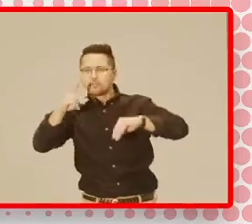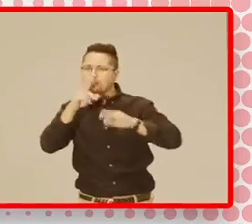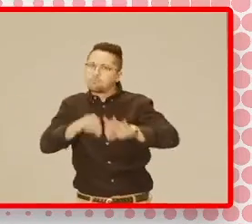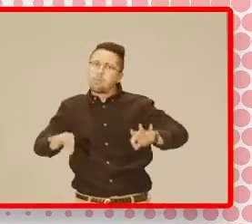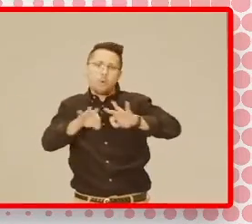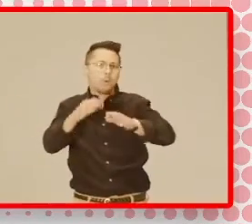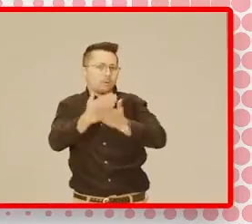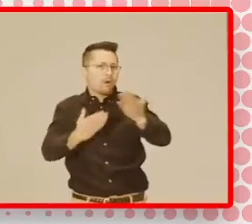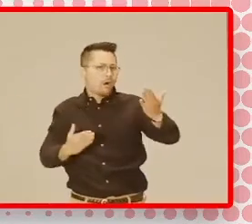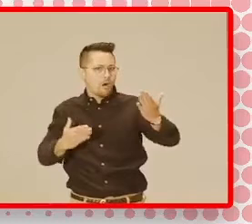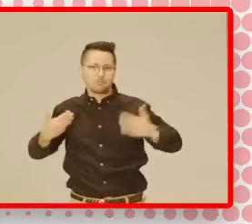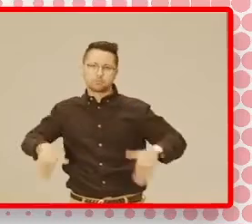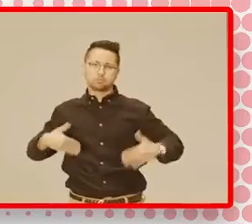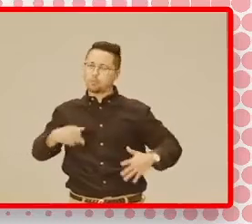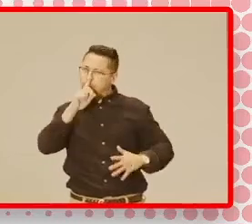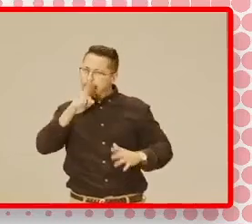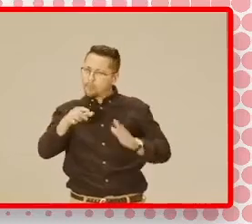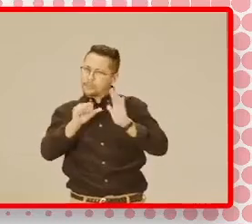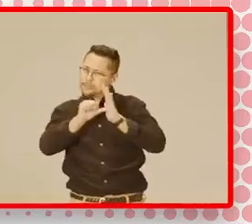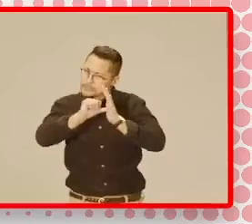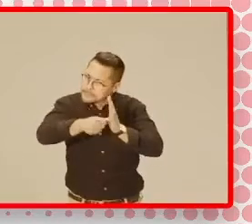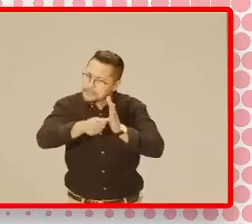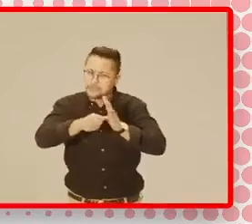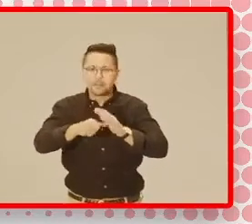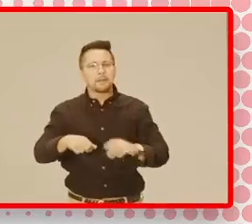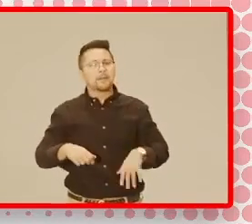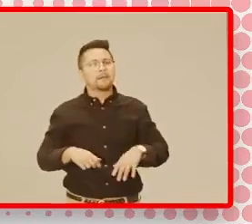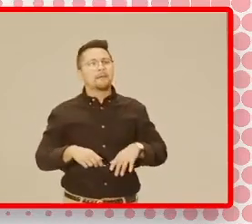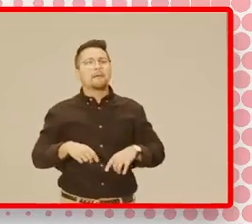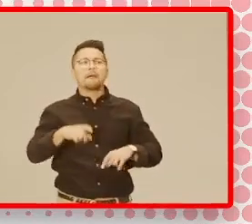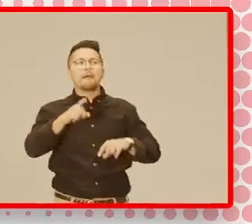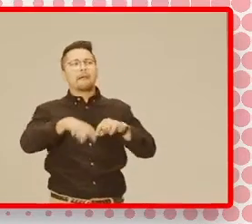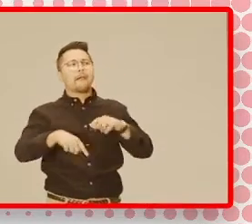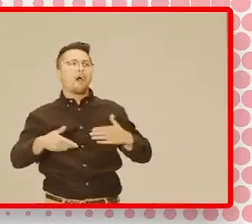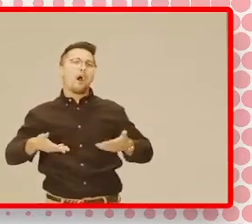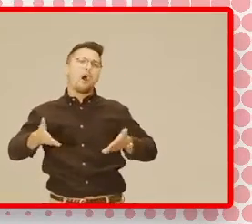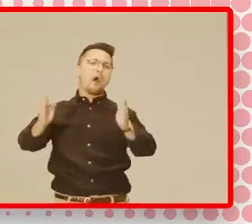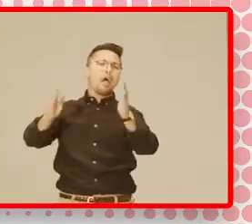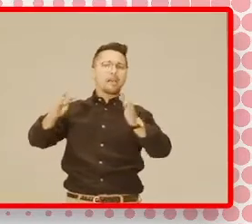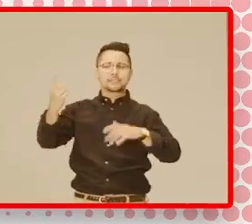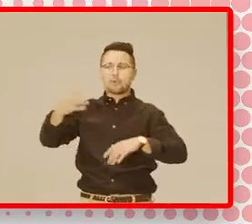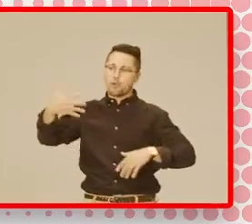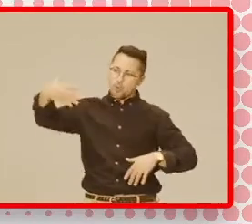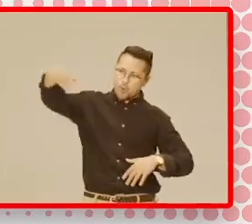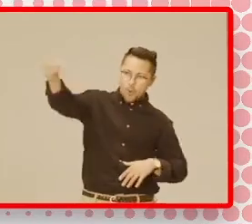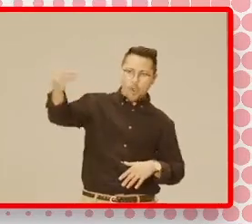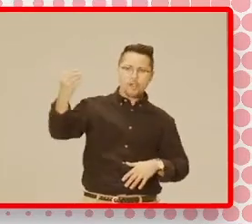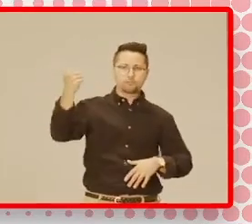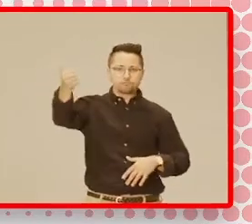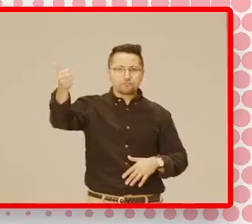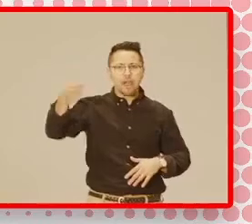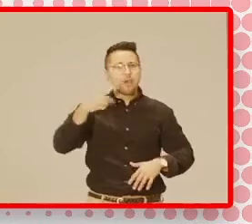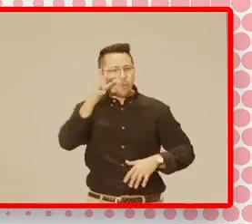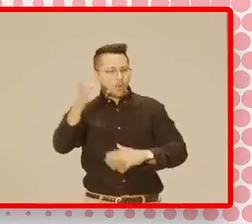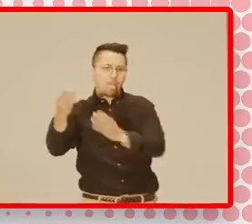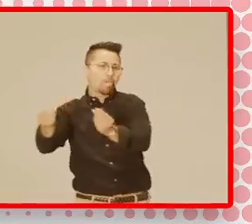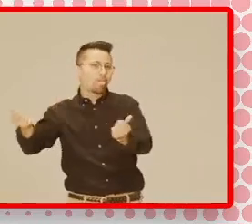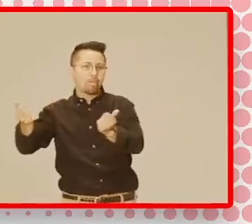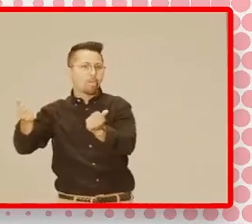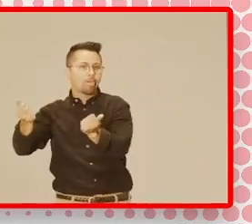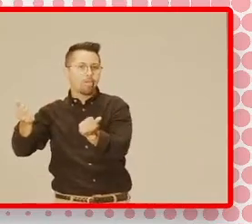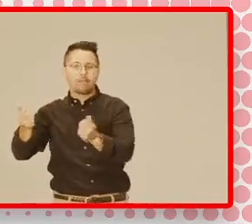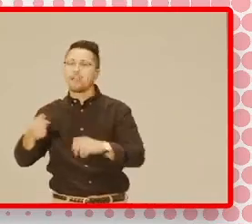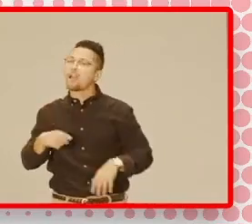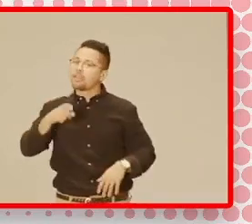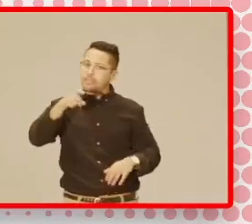to really highlight how important it is. You can't just let someone go off on their own. They're going to fizzle out. There's a coaching component, a